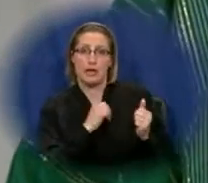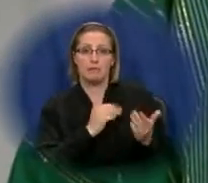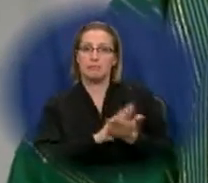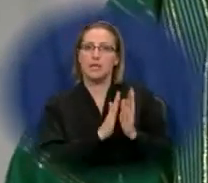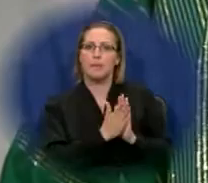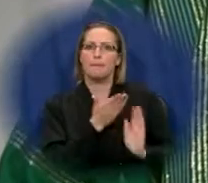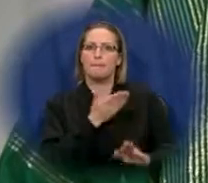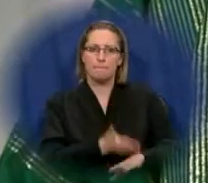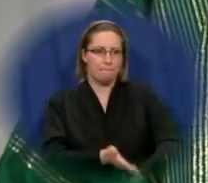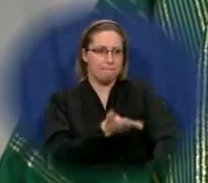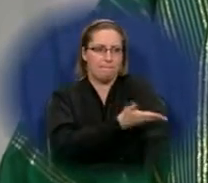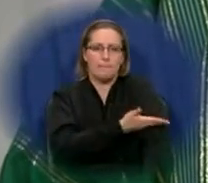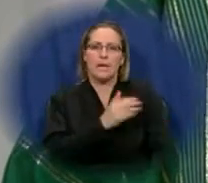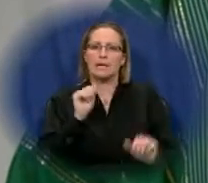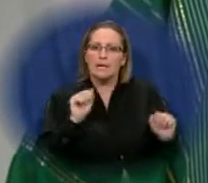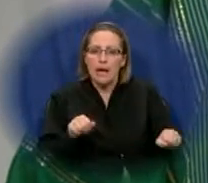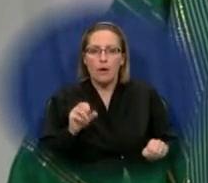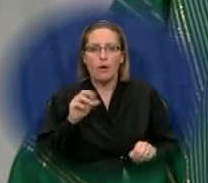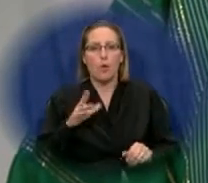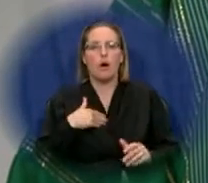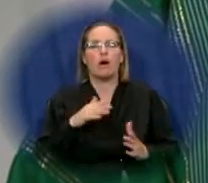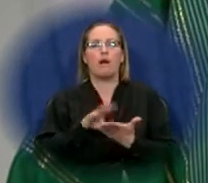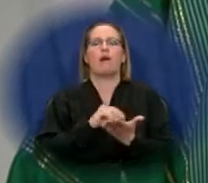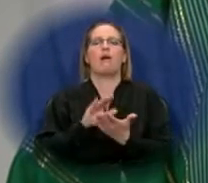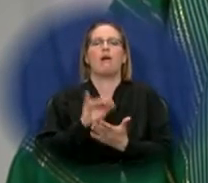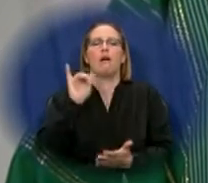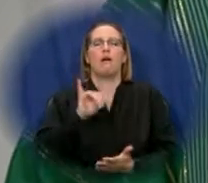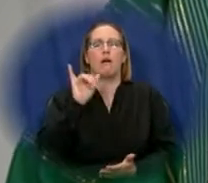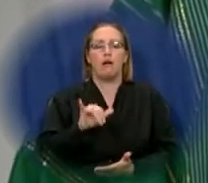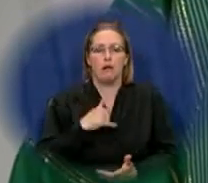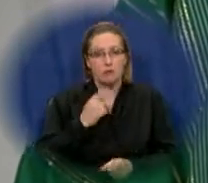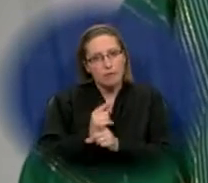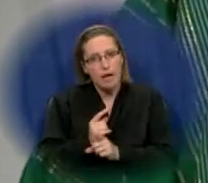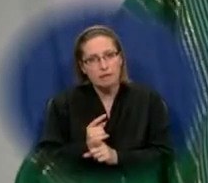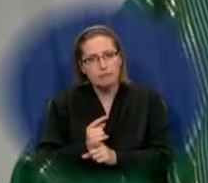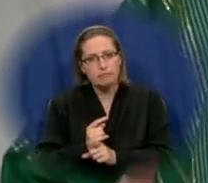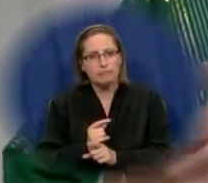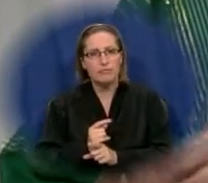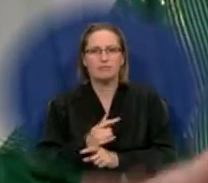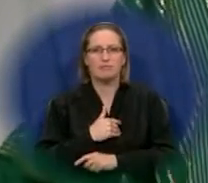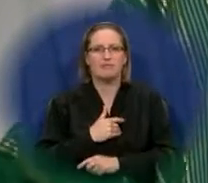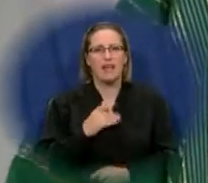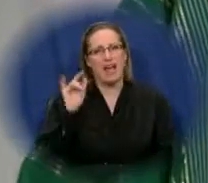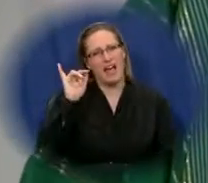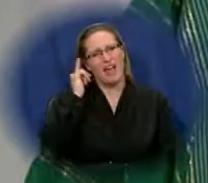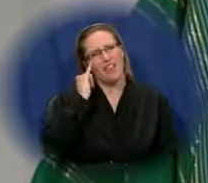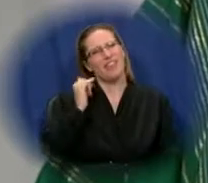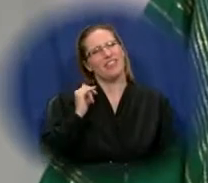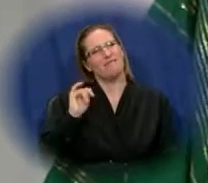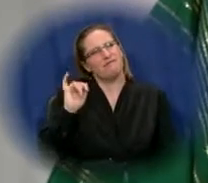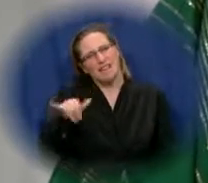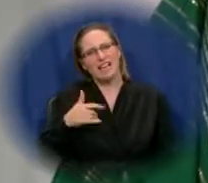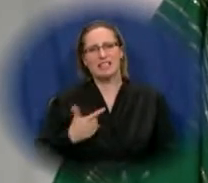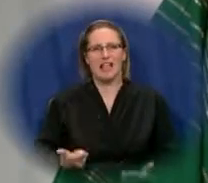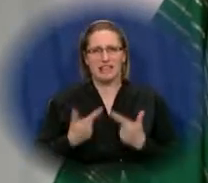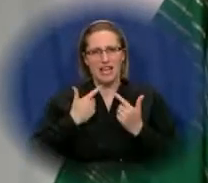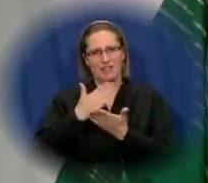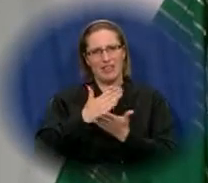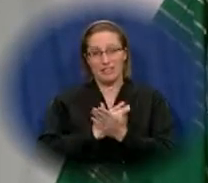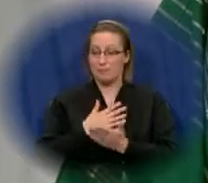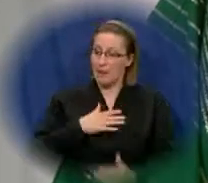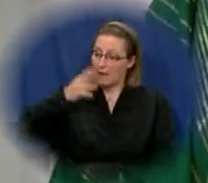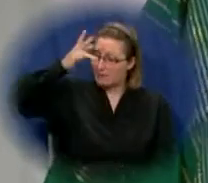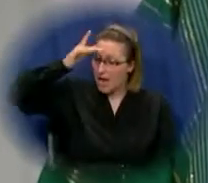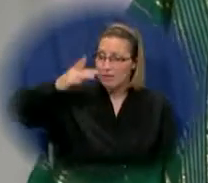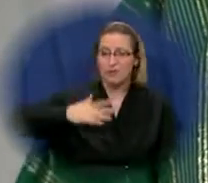at that, but again, always having room to grow. So I think of that just as a life lesson and thinking of that, how my father and